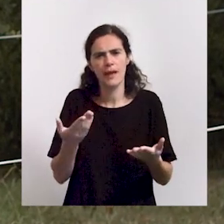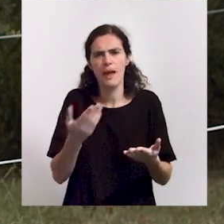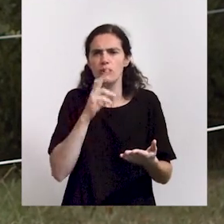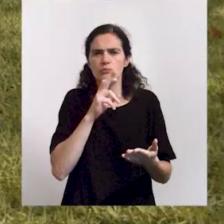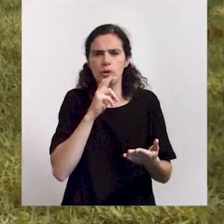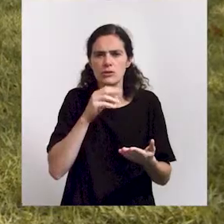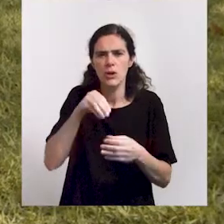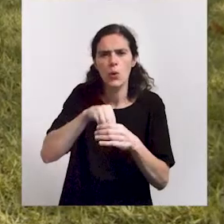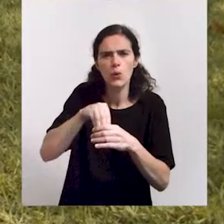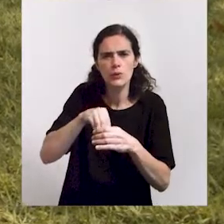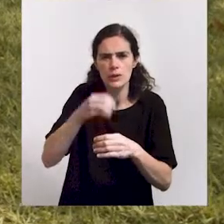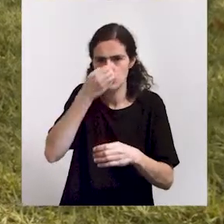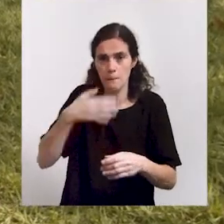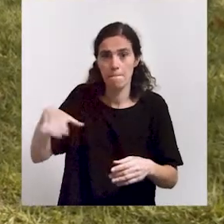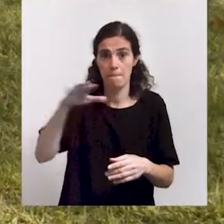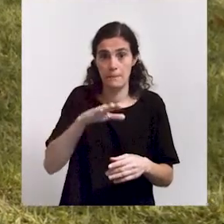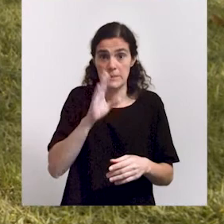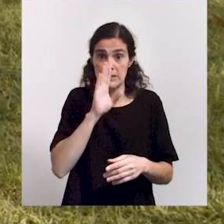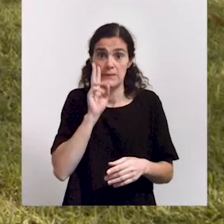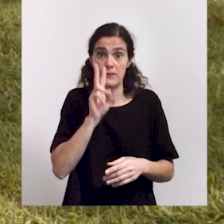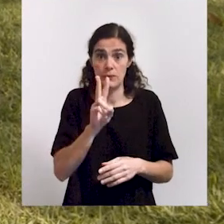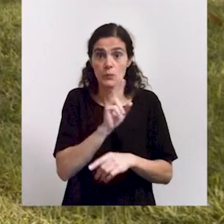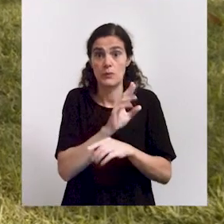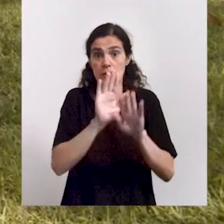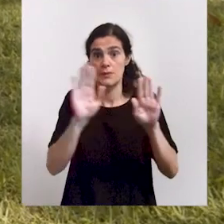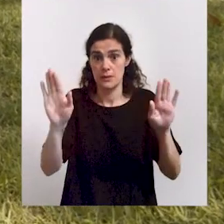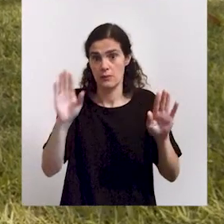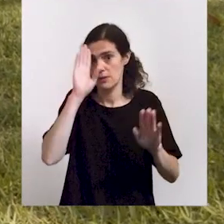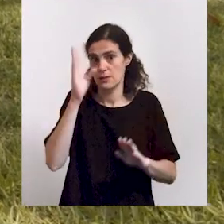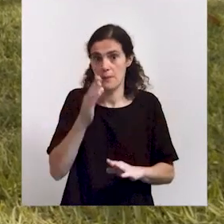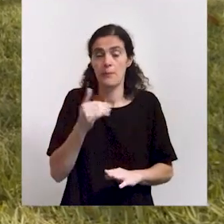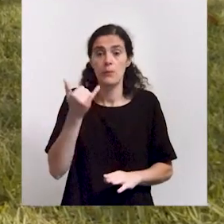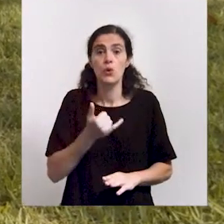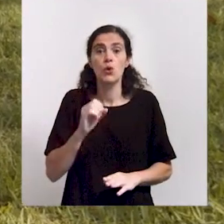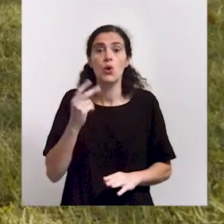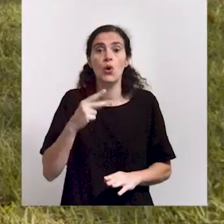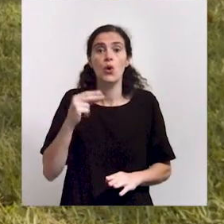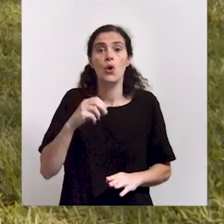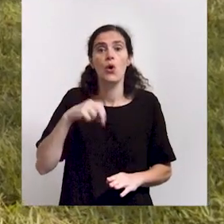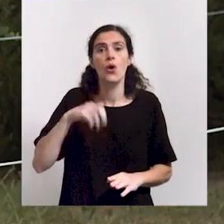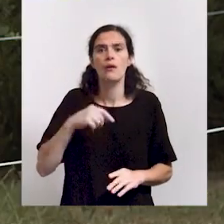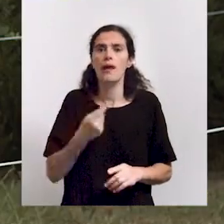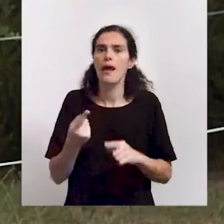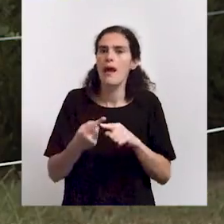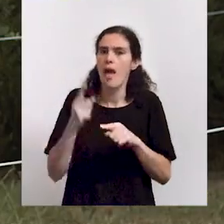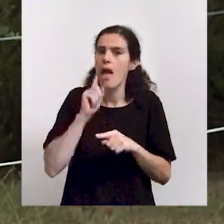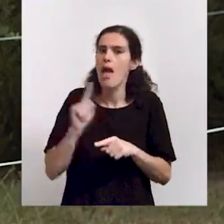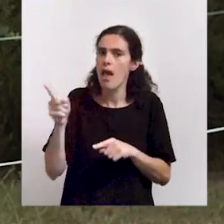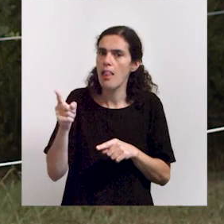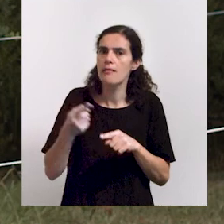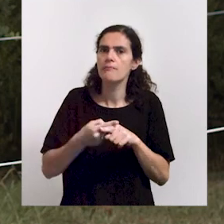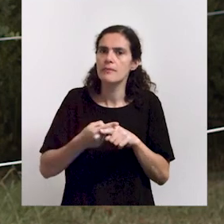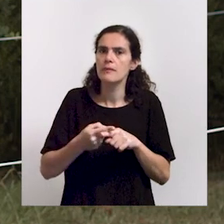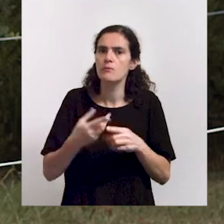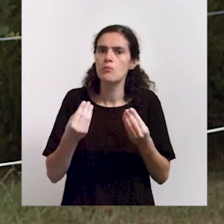the park. You know, if you have seen the exhibition, YOKO ONO is very often interested in the